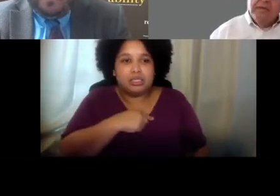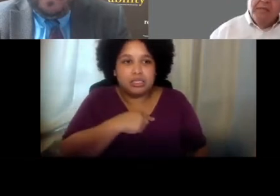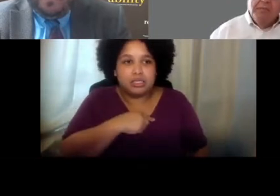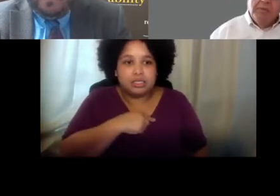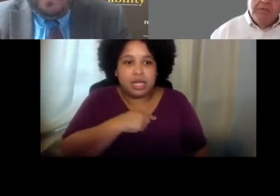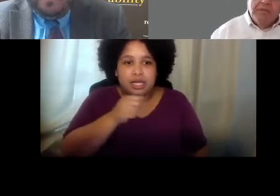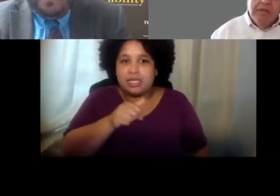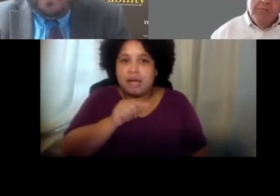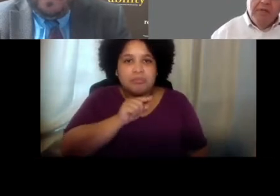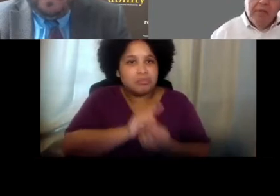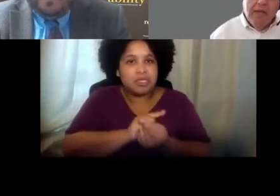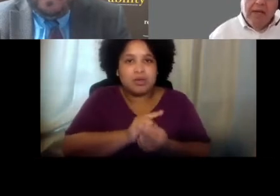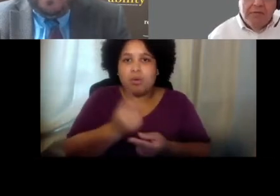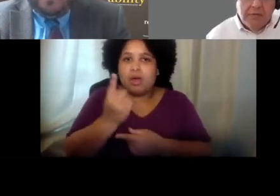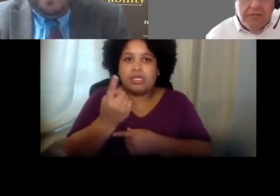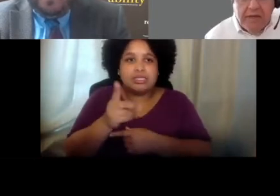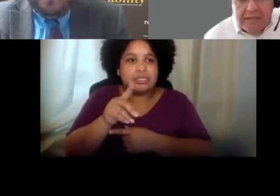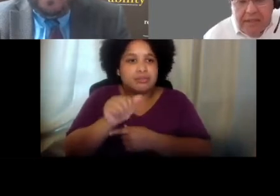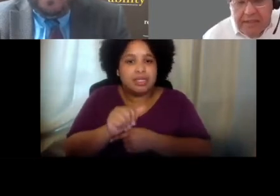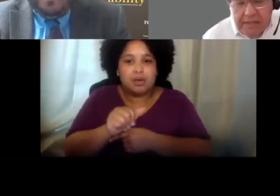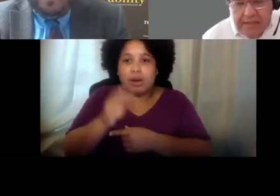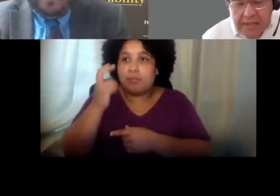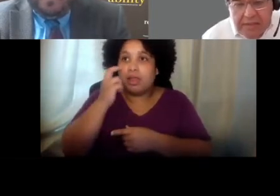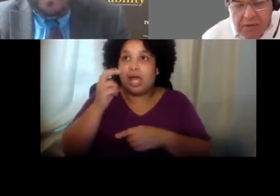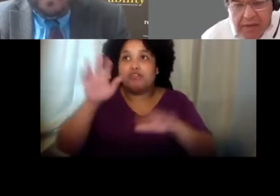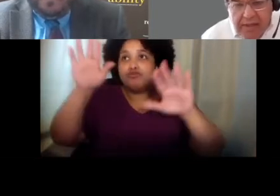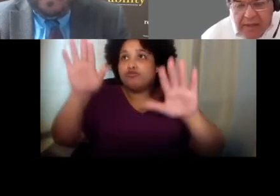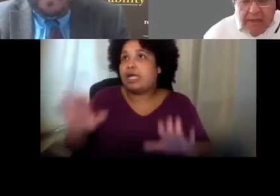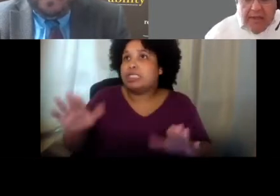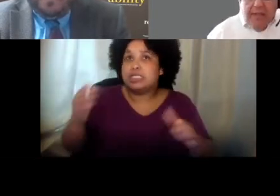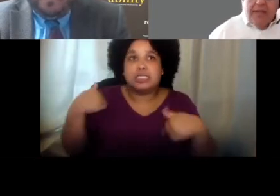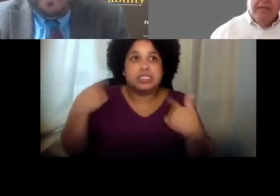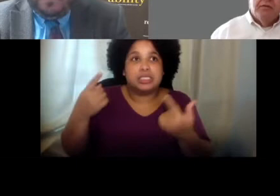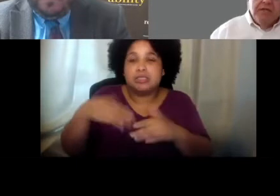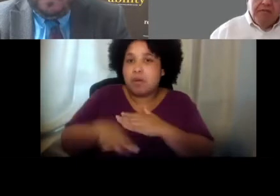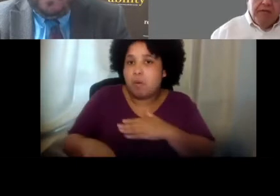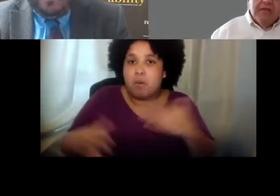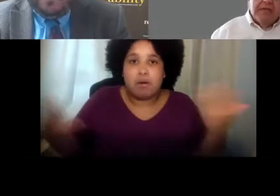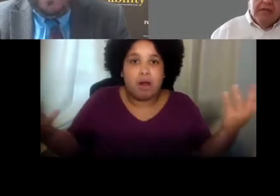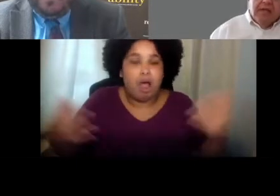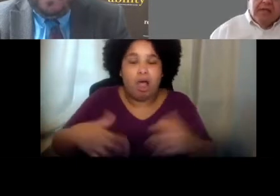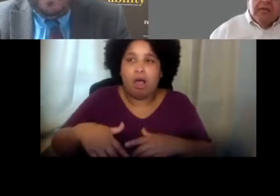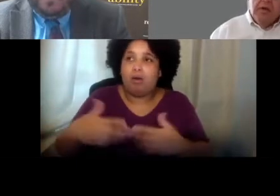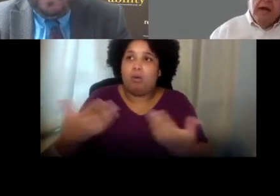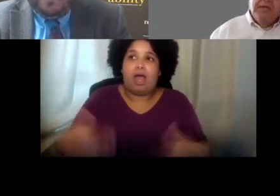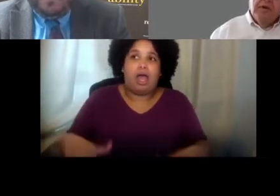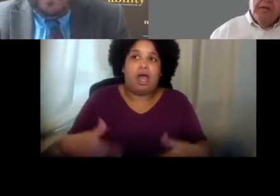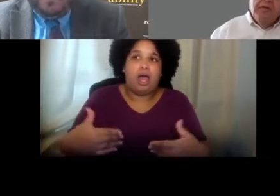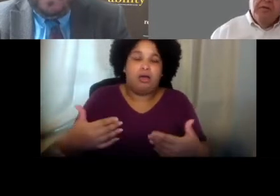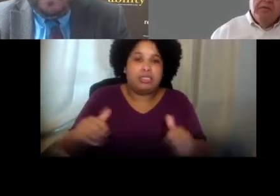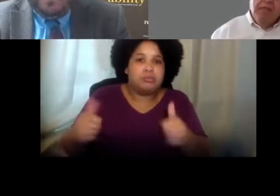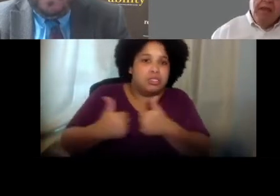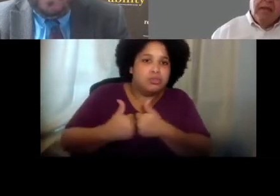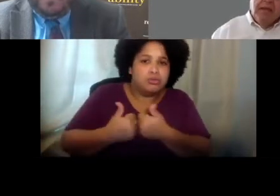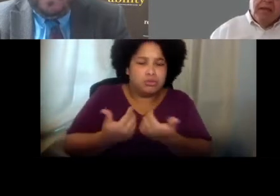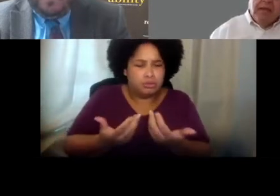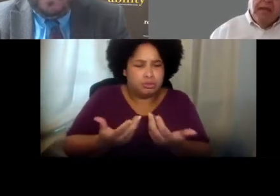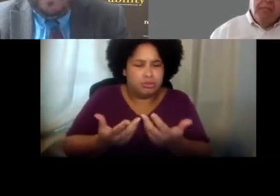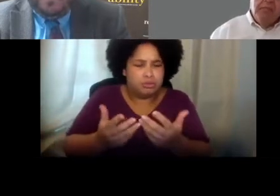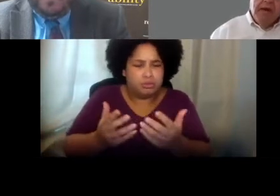one disabled person that being blind was the greatest thing since sliced bread that he or she faced. So what I try to do is